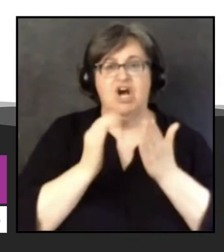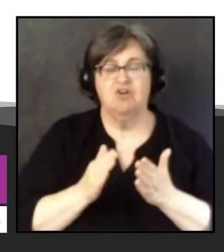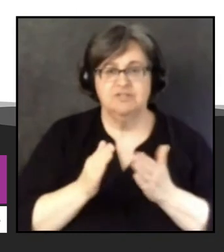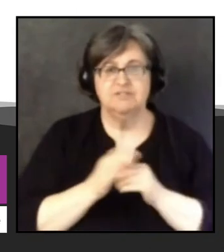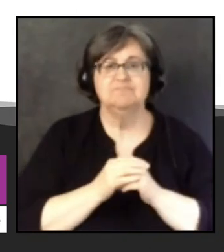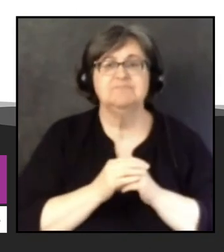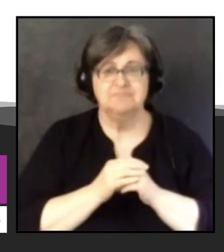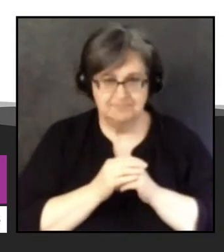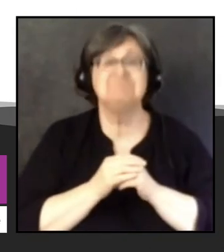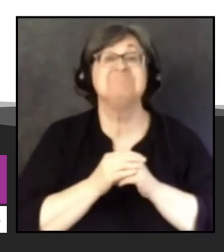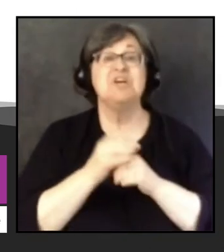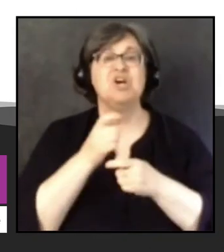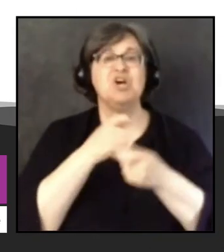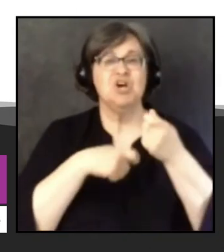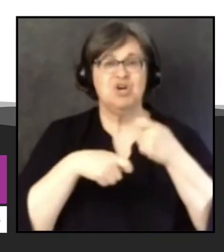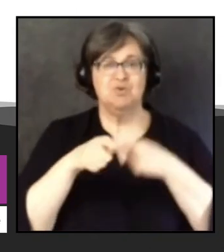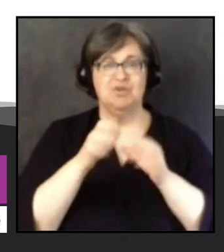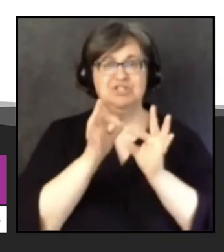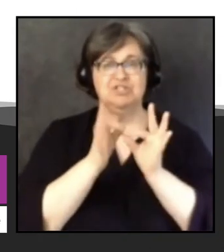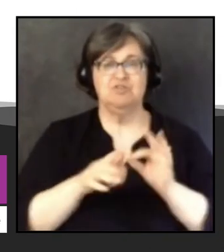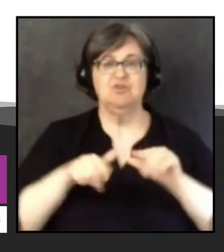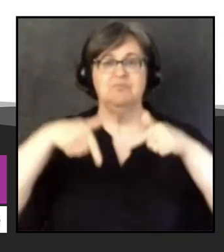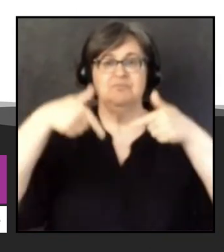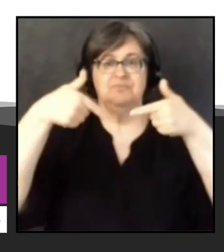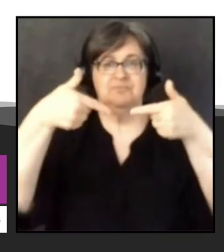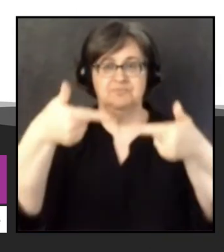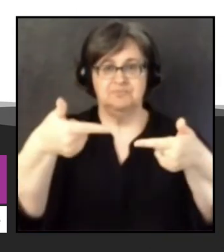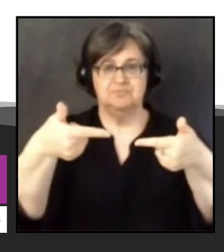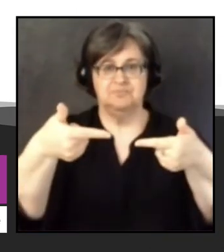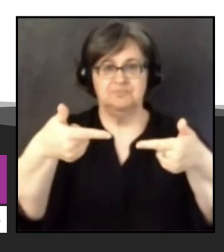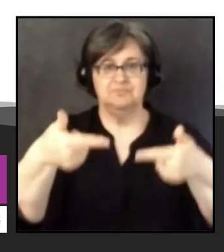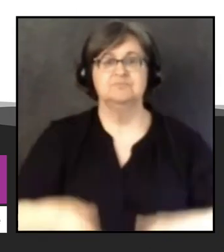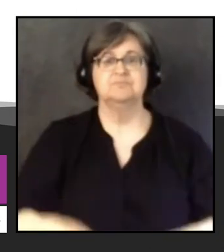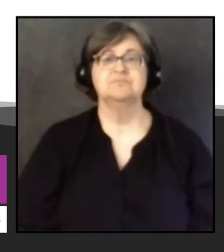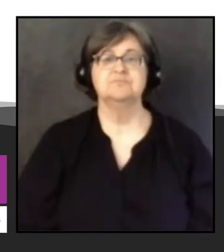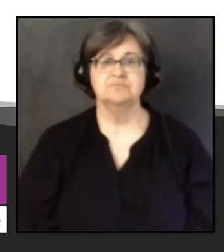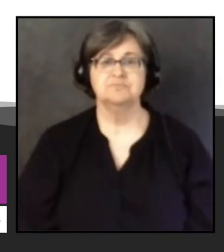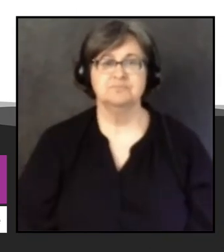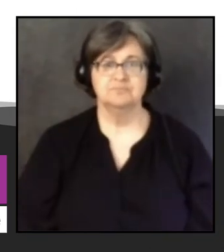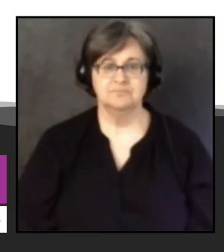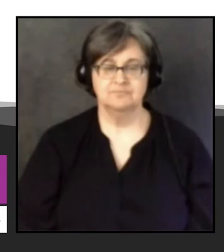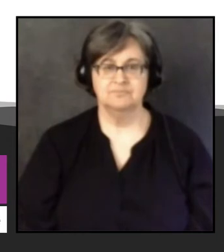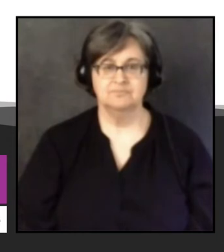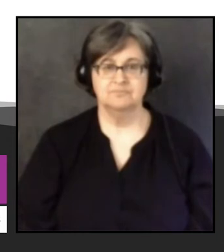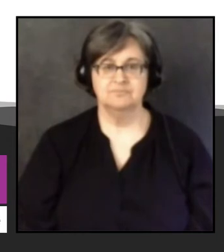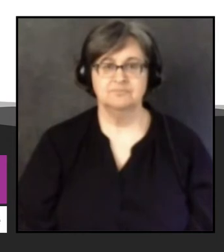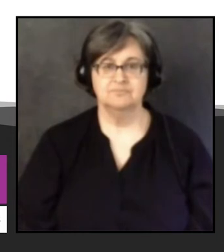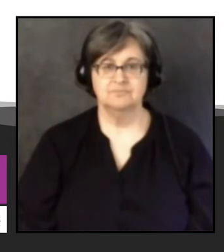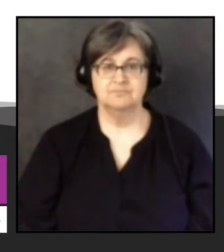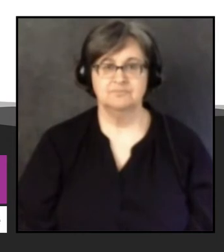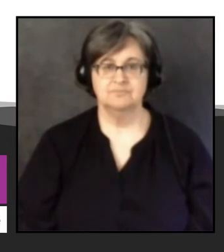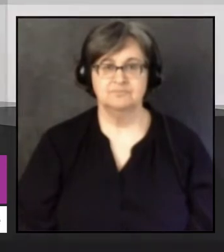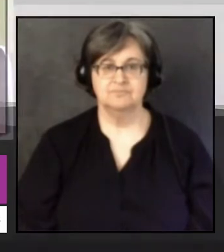practices. So Jessica, Kyra, and Shari, the floor is yours.